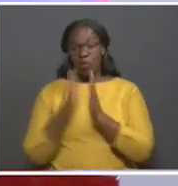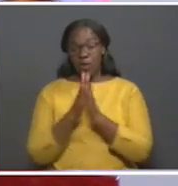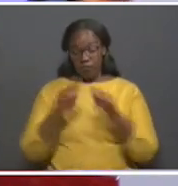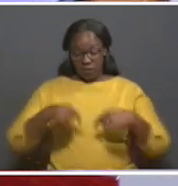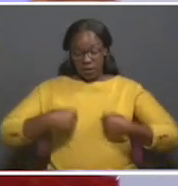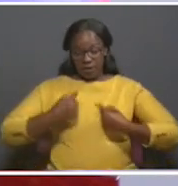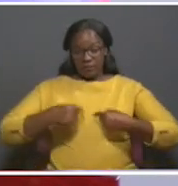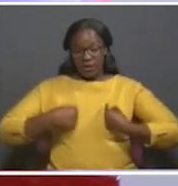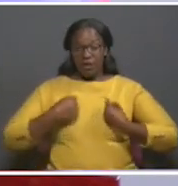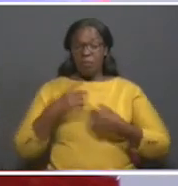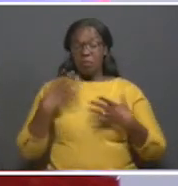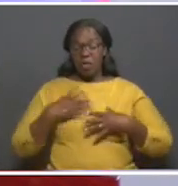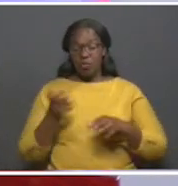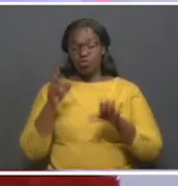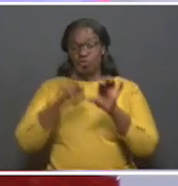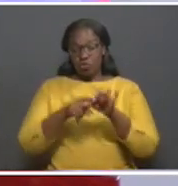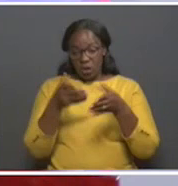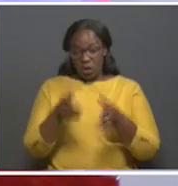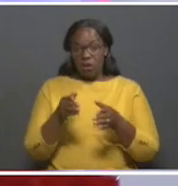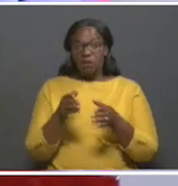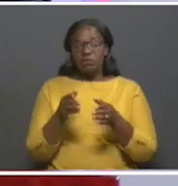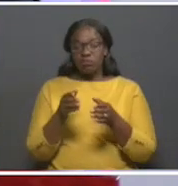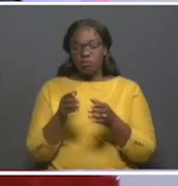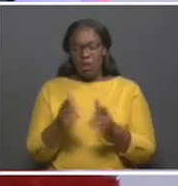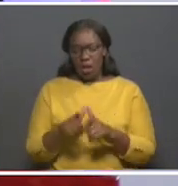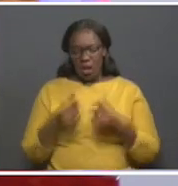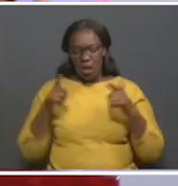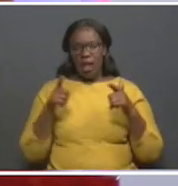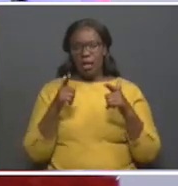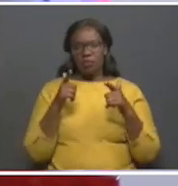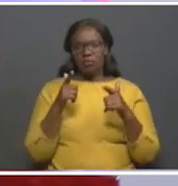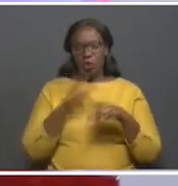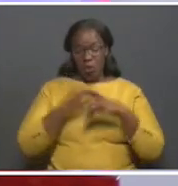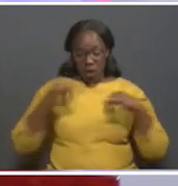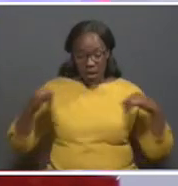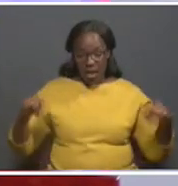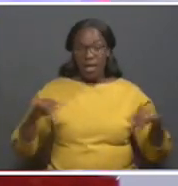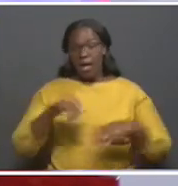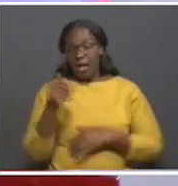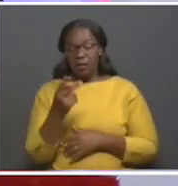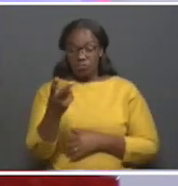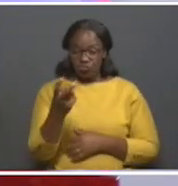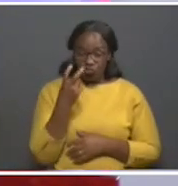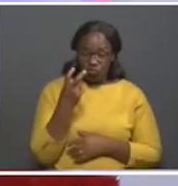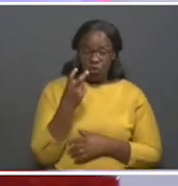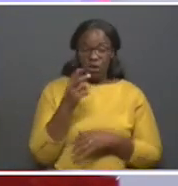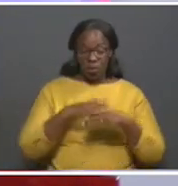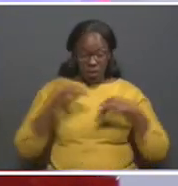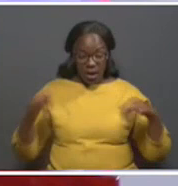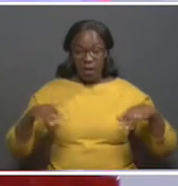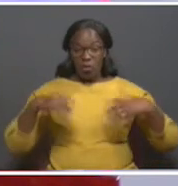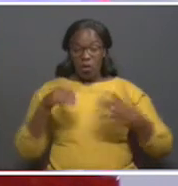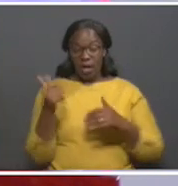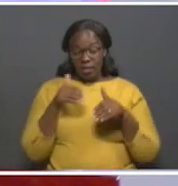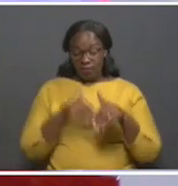ourselves, those who are joining in this broadcast, O God, those who are streaming or listening in on air, Lord, those who are